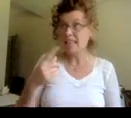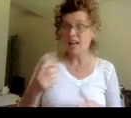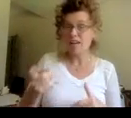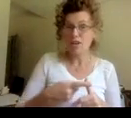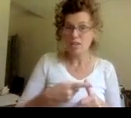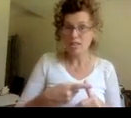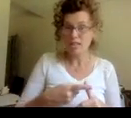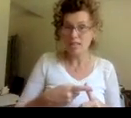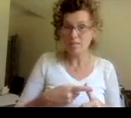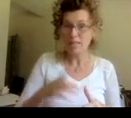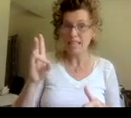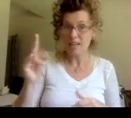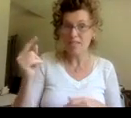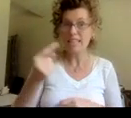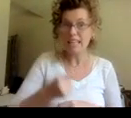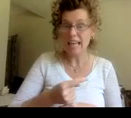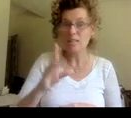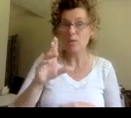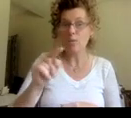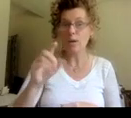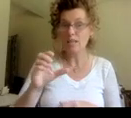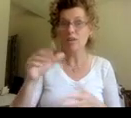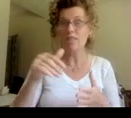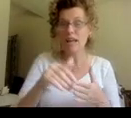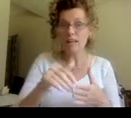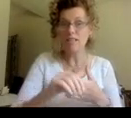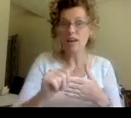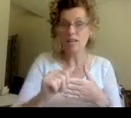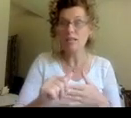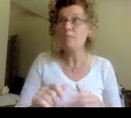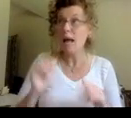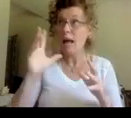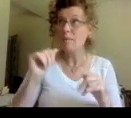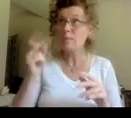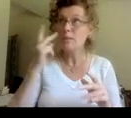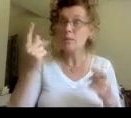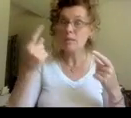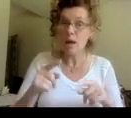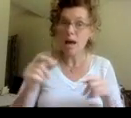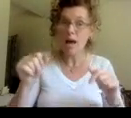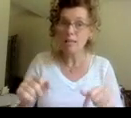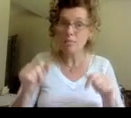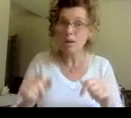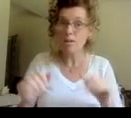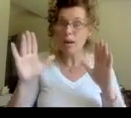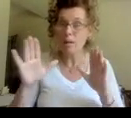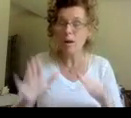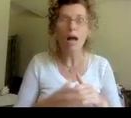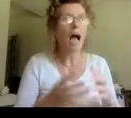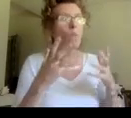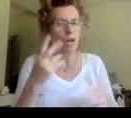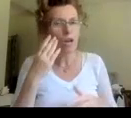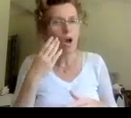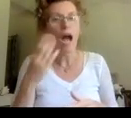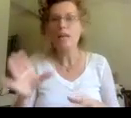what days? 70 days. 70 days. It's incredible. But isn't it amazing to see what's possible? It is. So I want to know, I